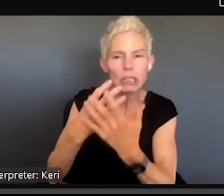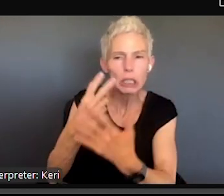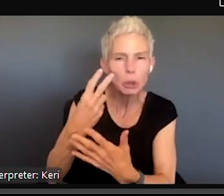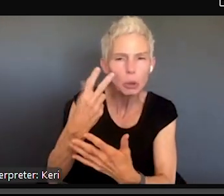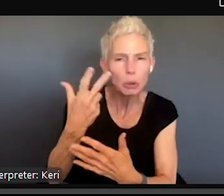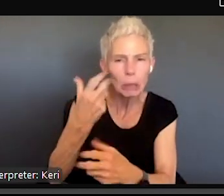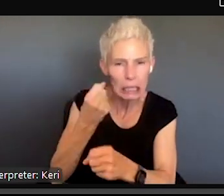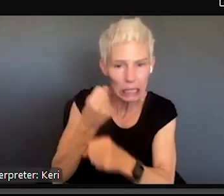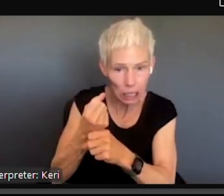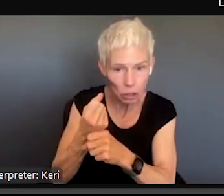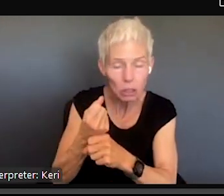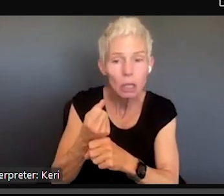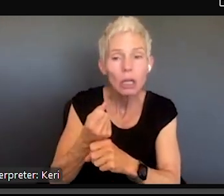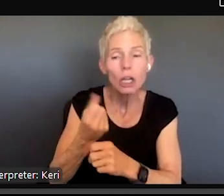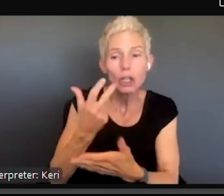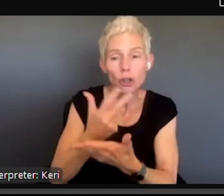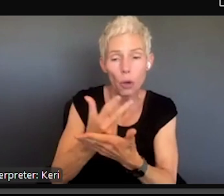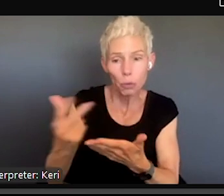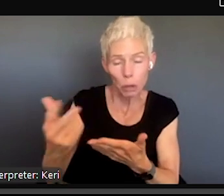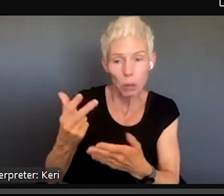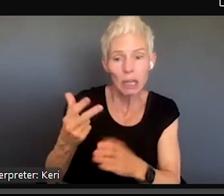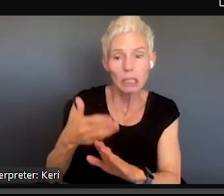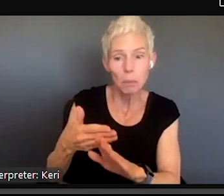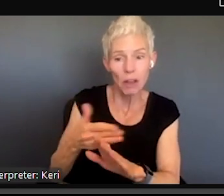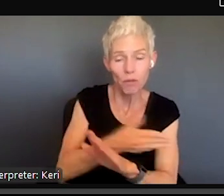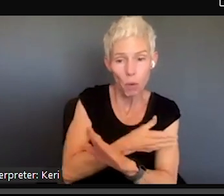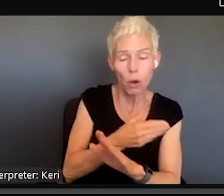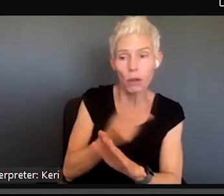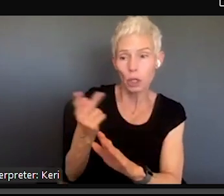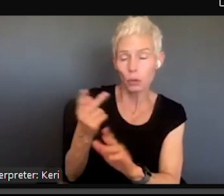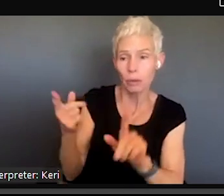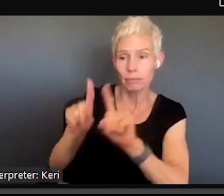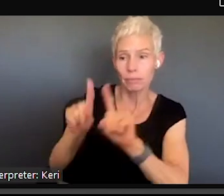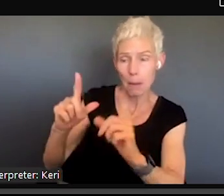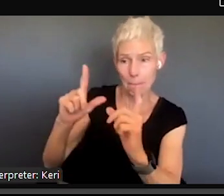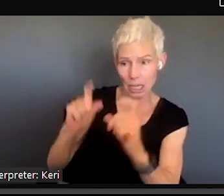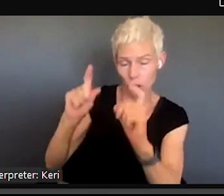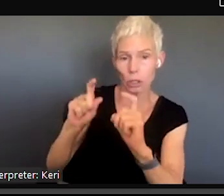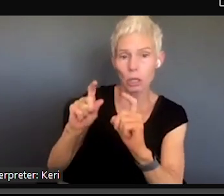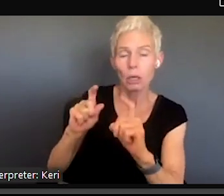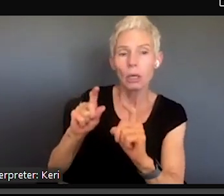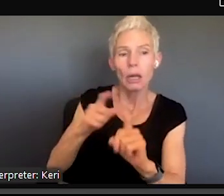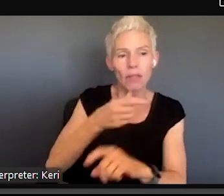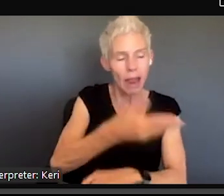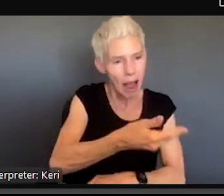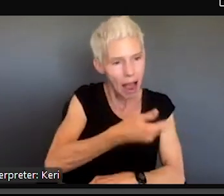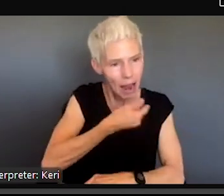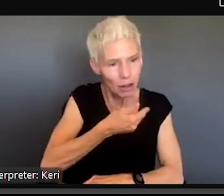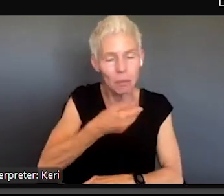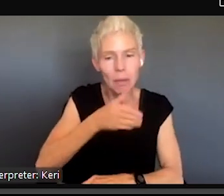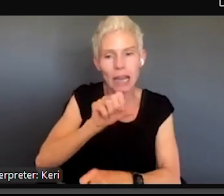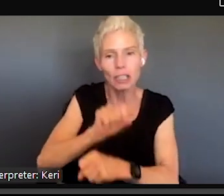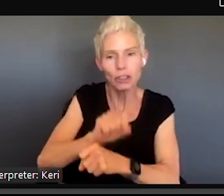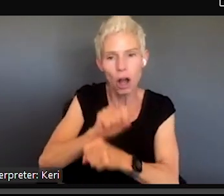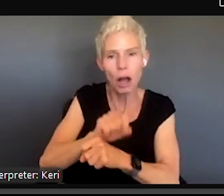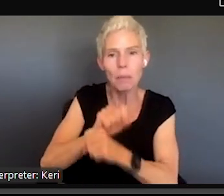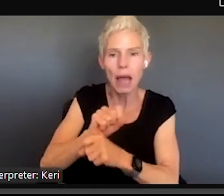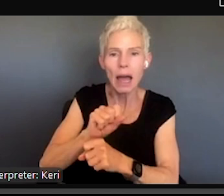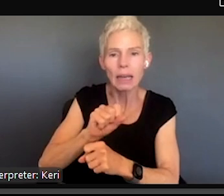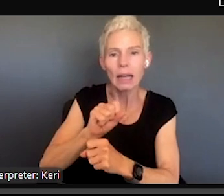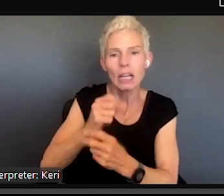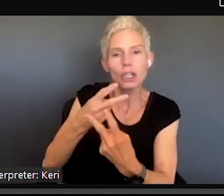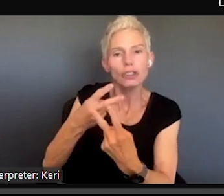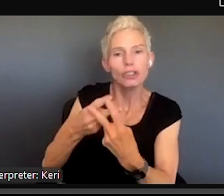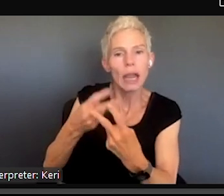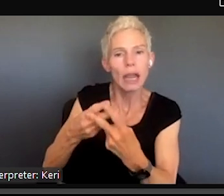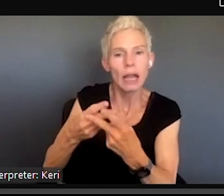out 3 weeks before I took this picture with him, and he was given a job at a county jail diversion program as a county employee. He